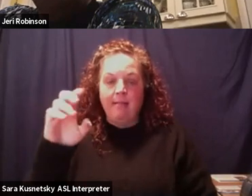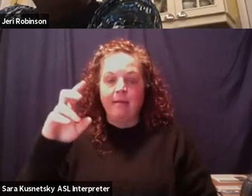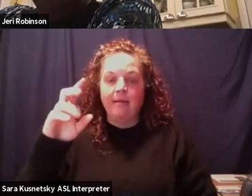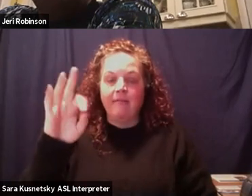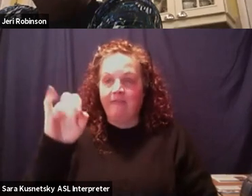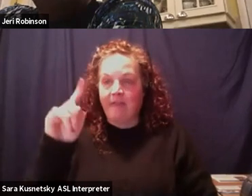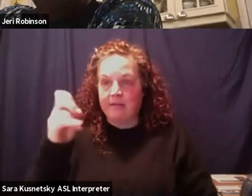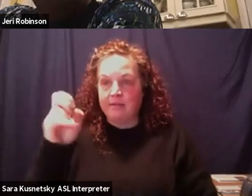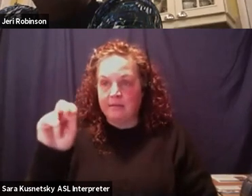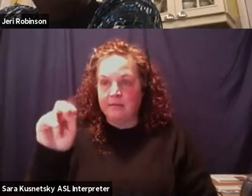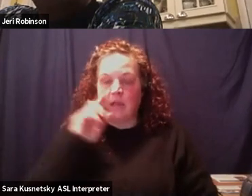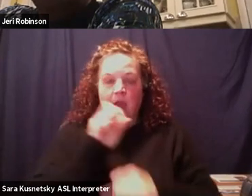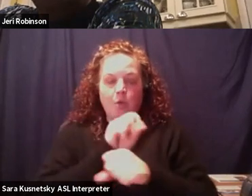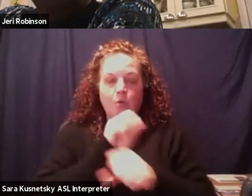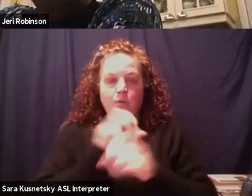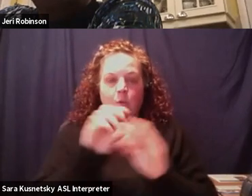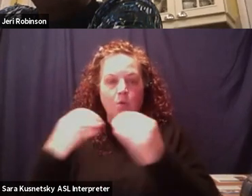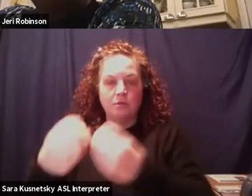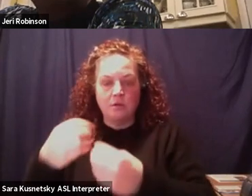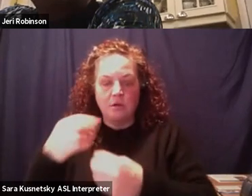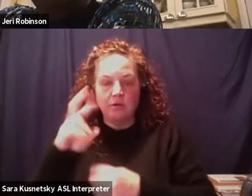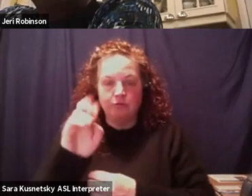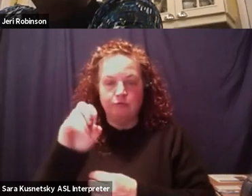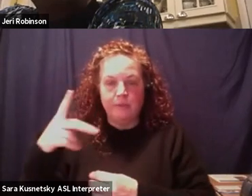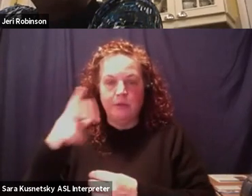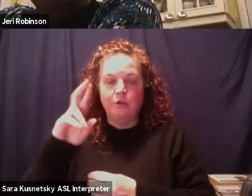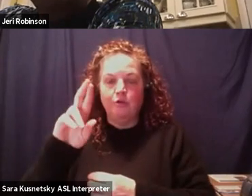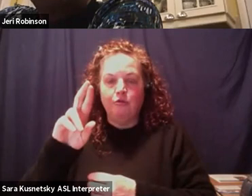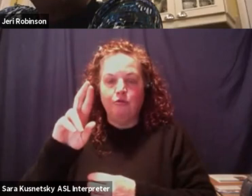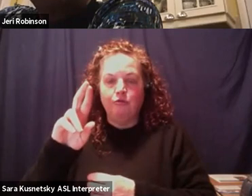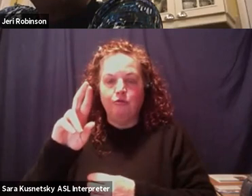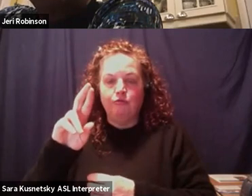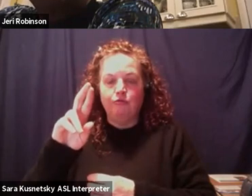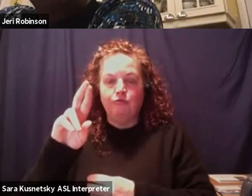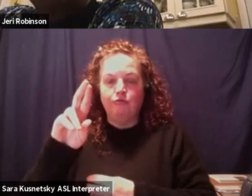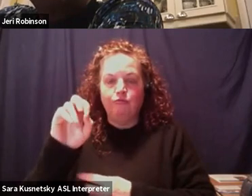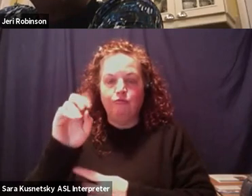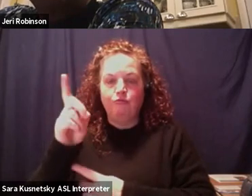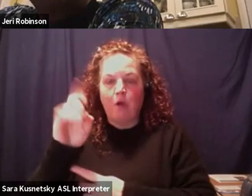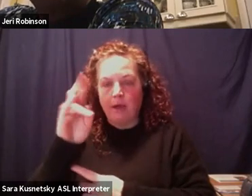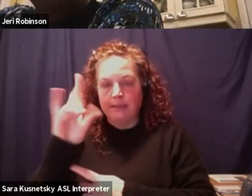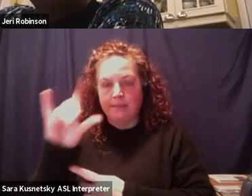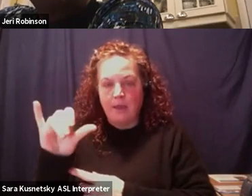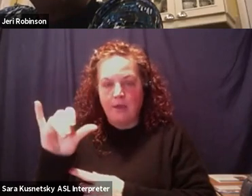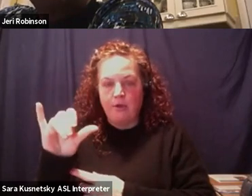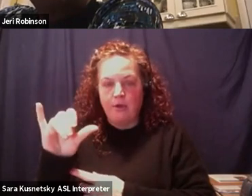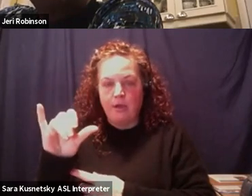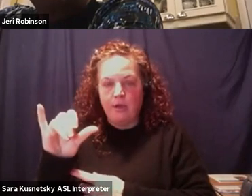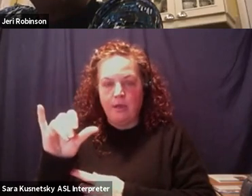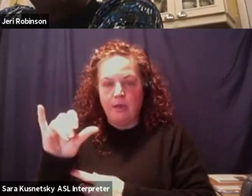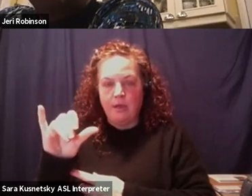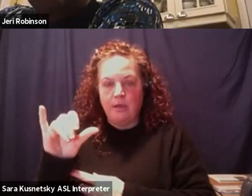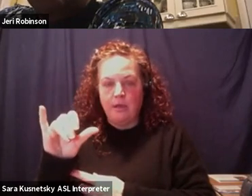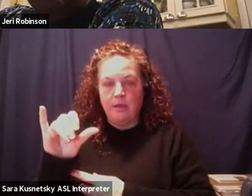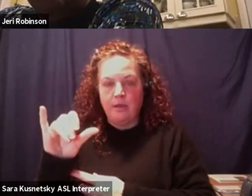with the organization called REAP, which is Roxbury sorry,